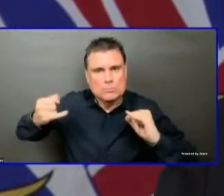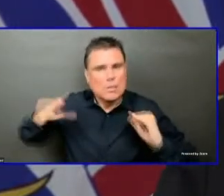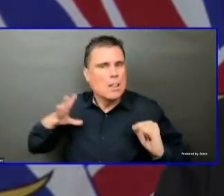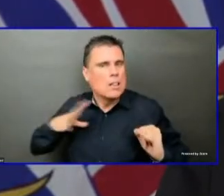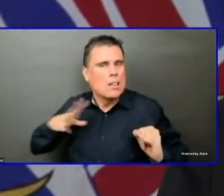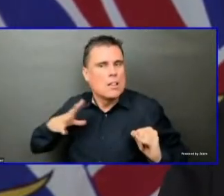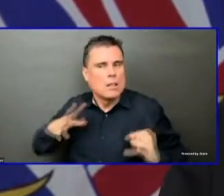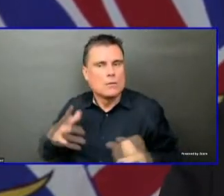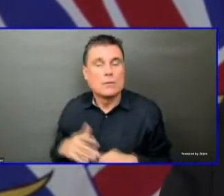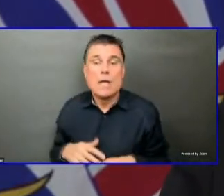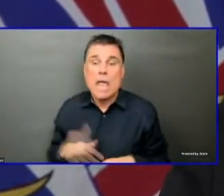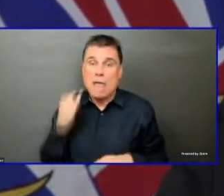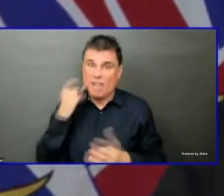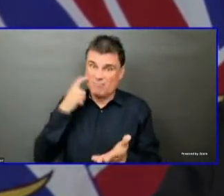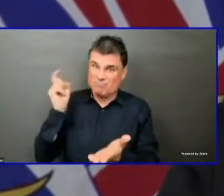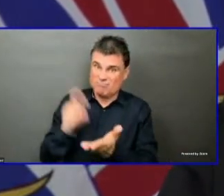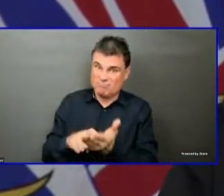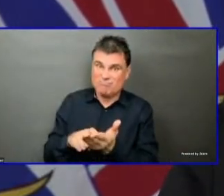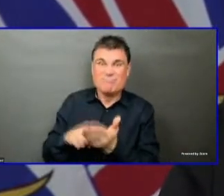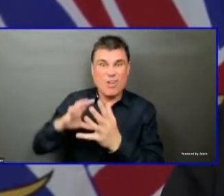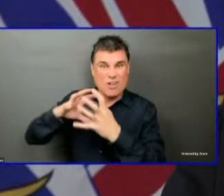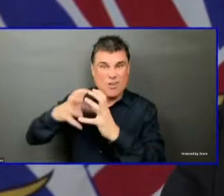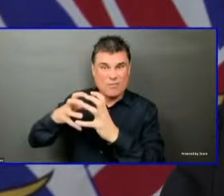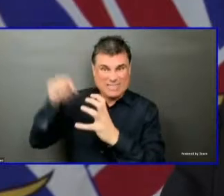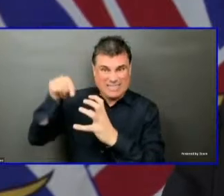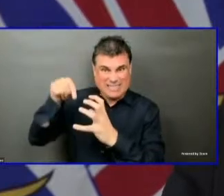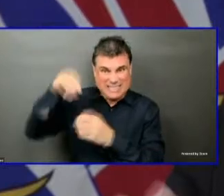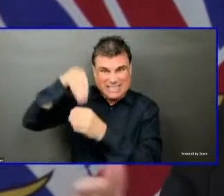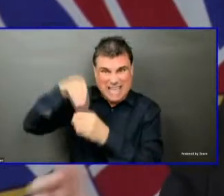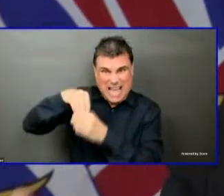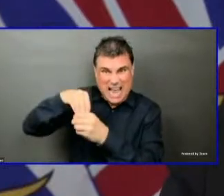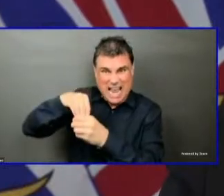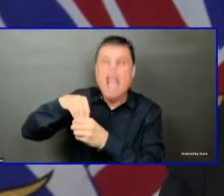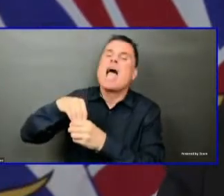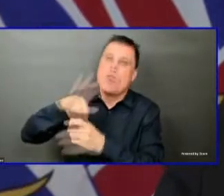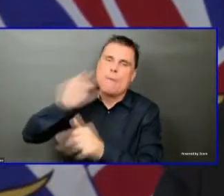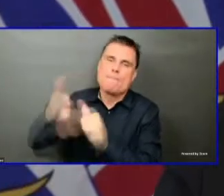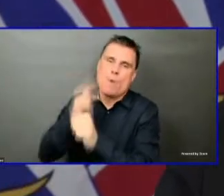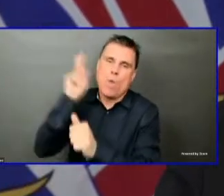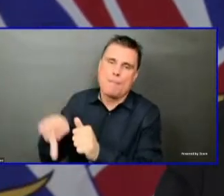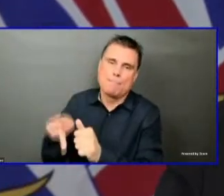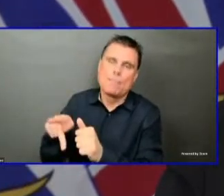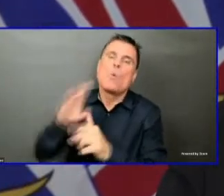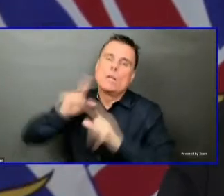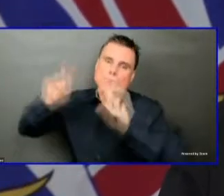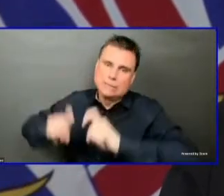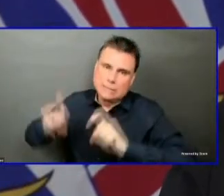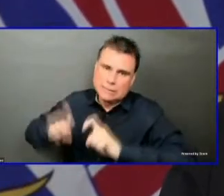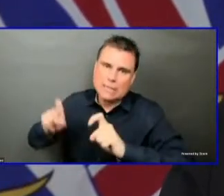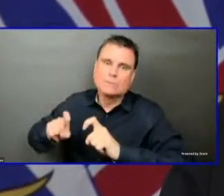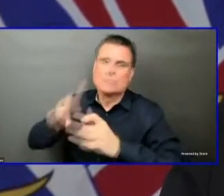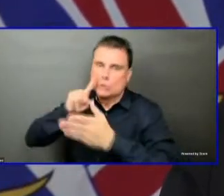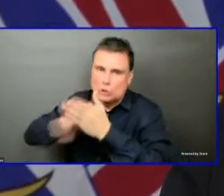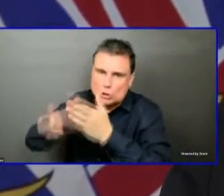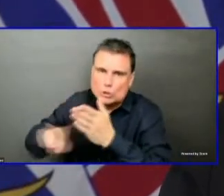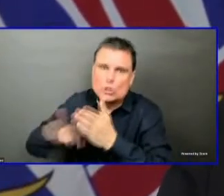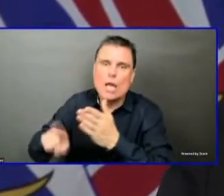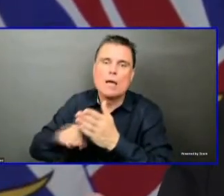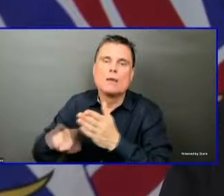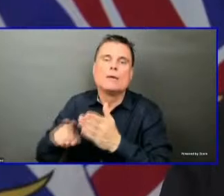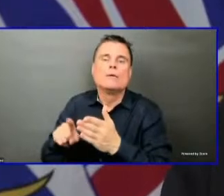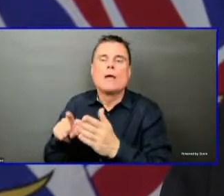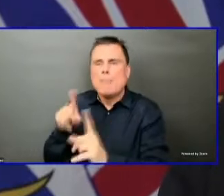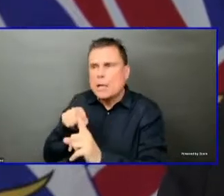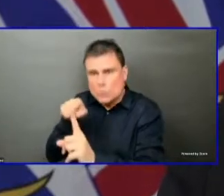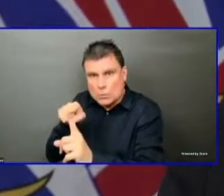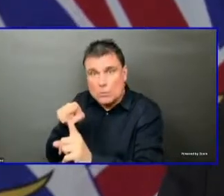that means testing in all of their close contacts, where we might have said only to get tested if you develop symptoms,